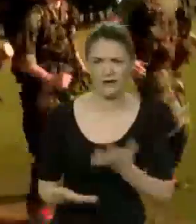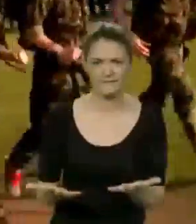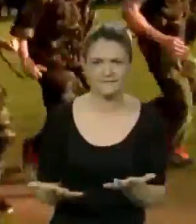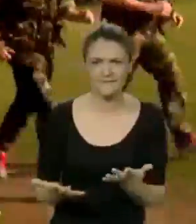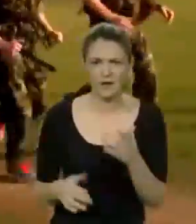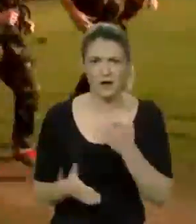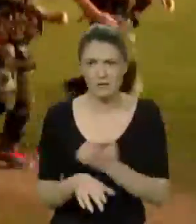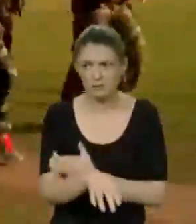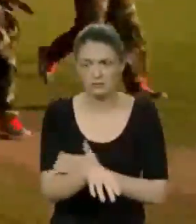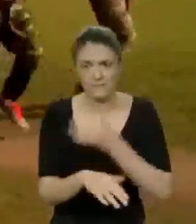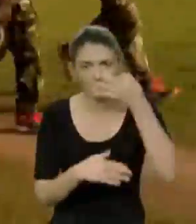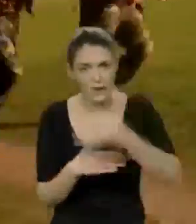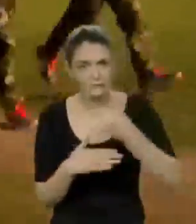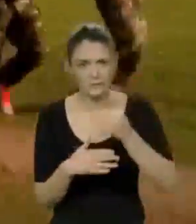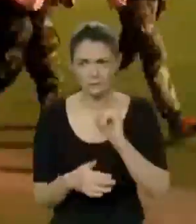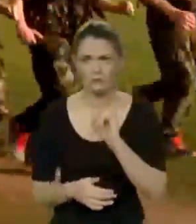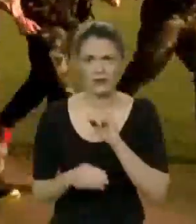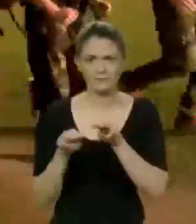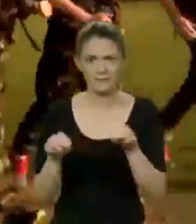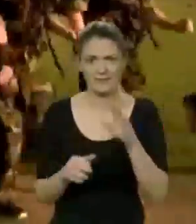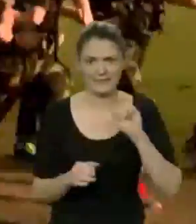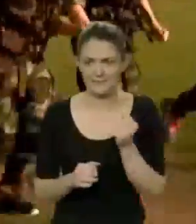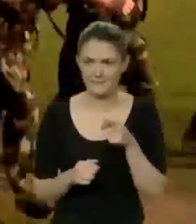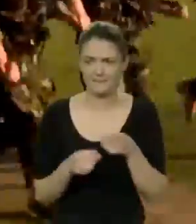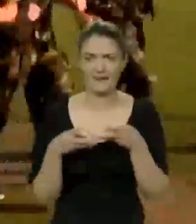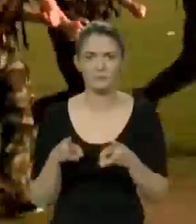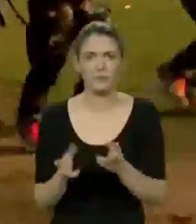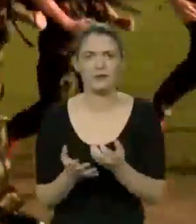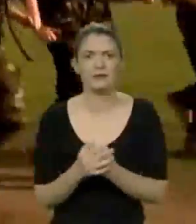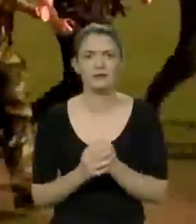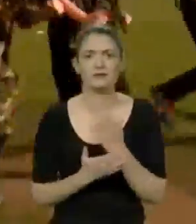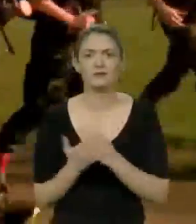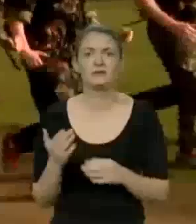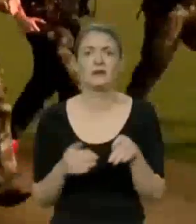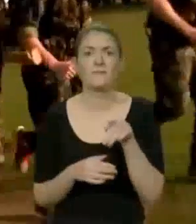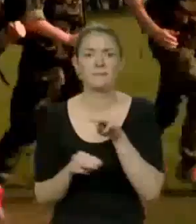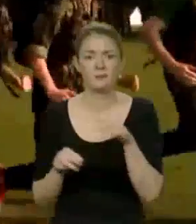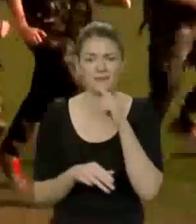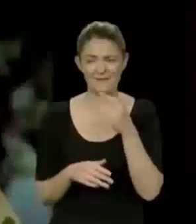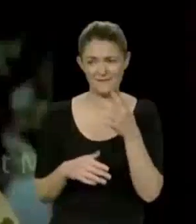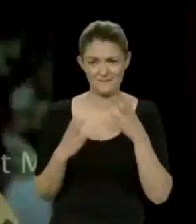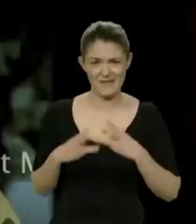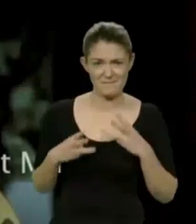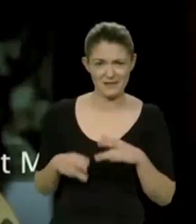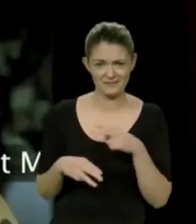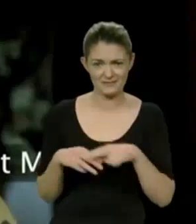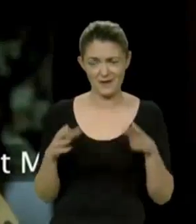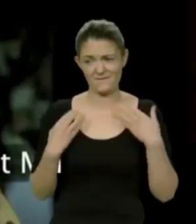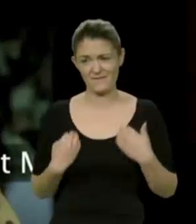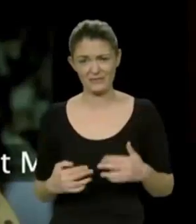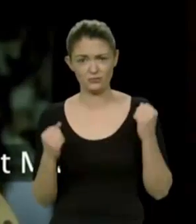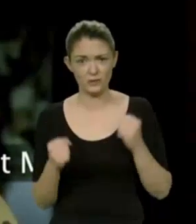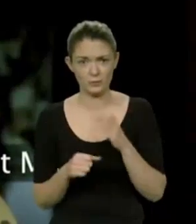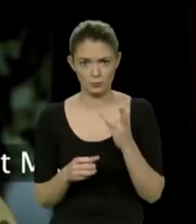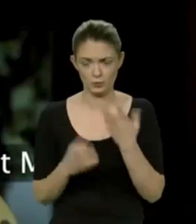You are impressive. Let's keep it that way. Some people would say that females are not as physically strong. She would make a show of some of the lads that